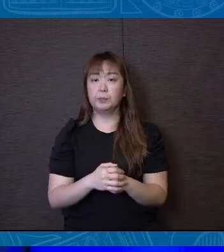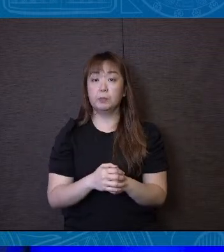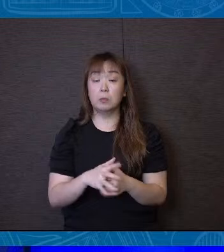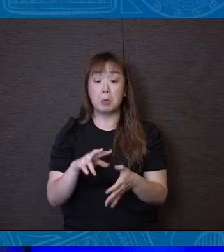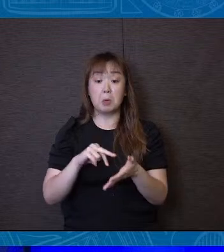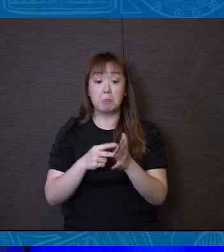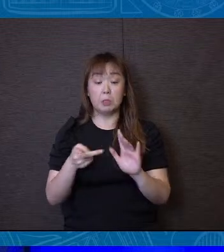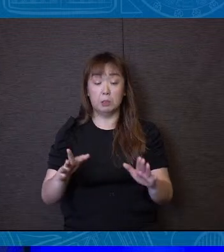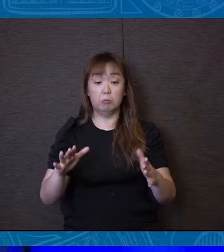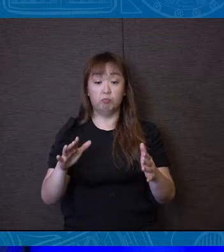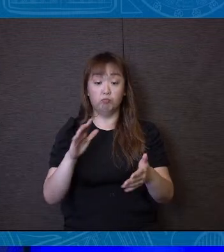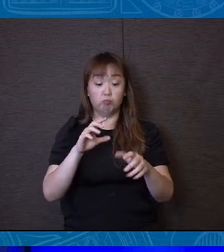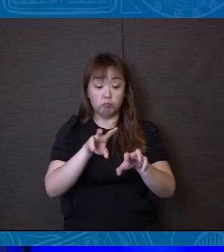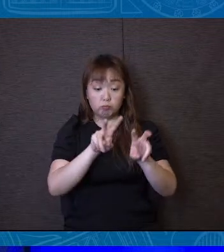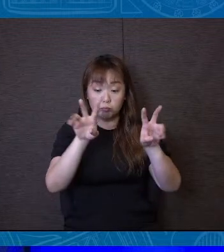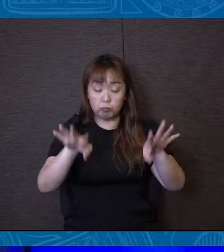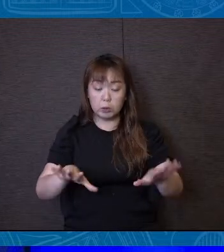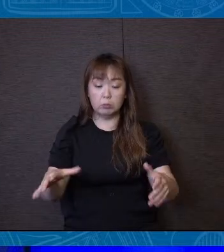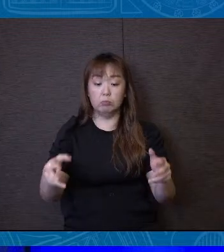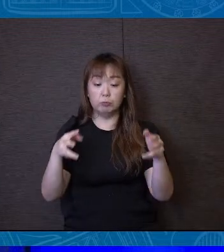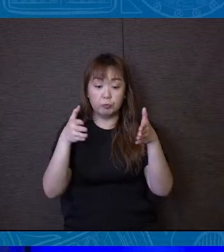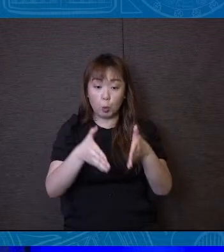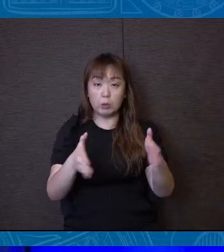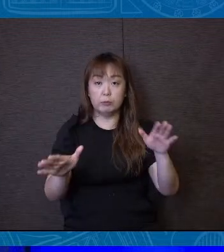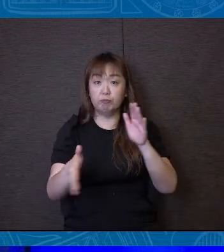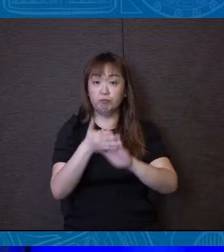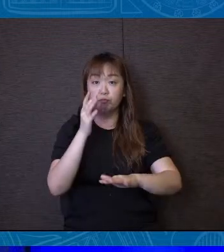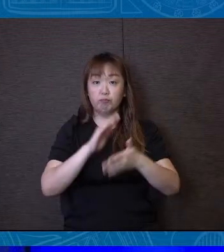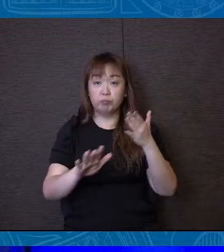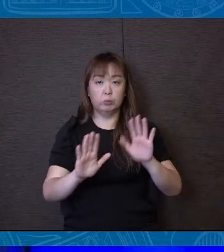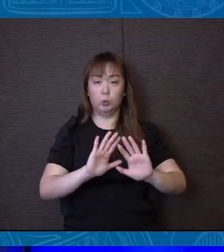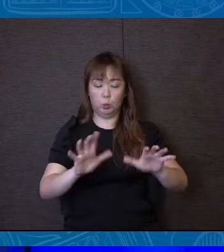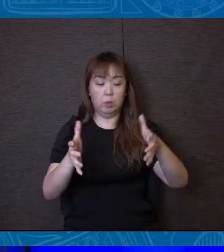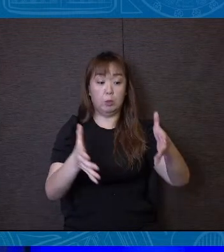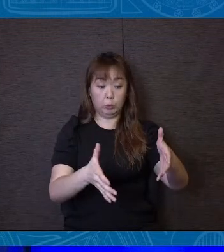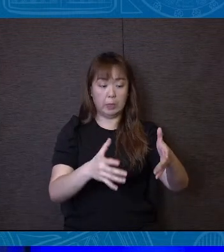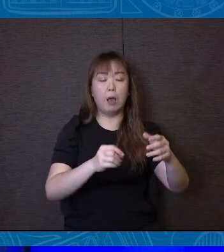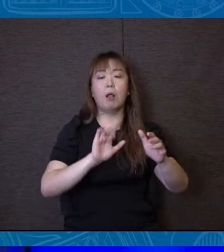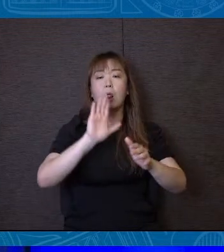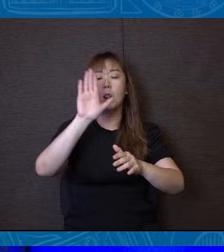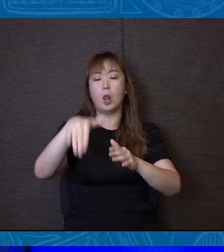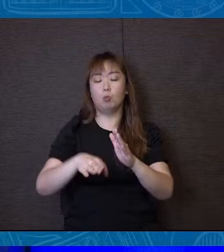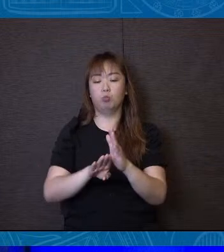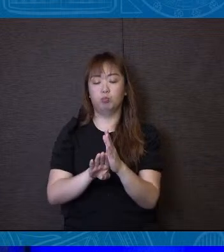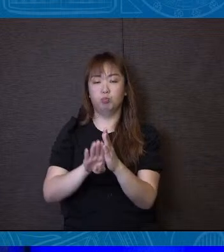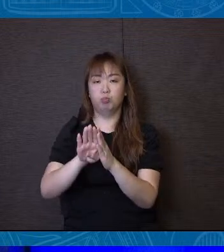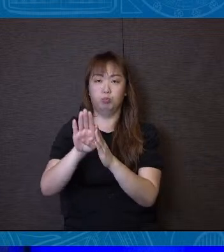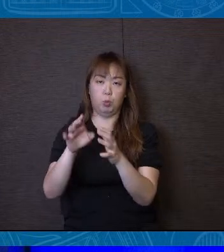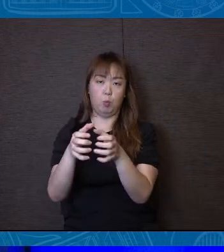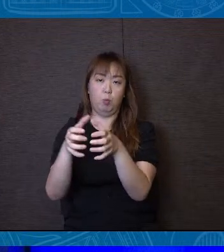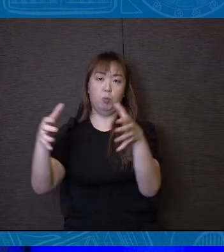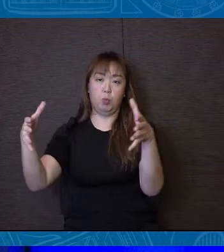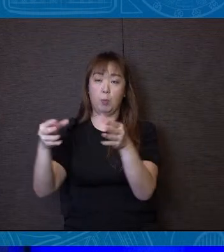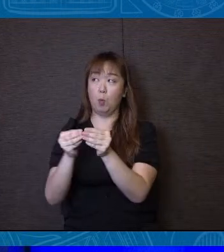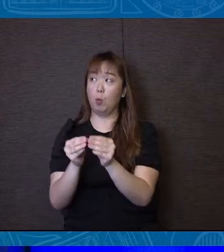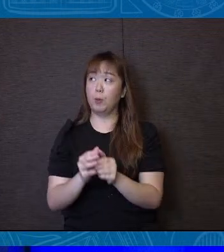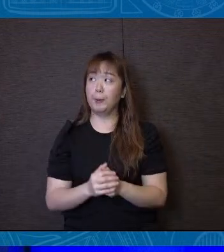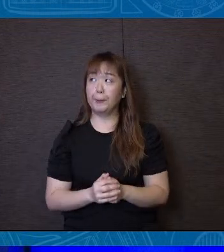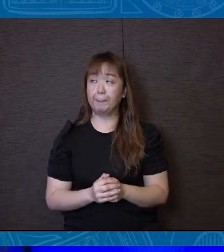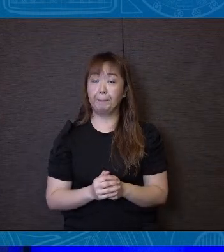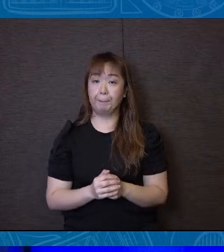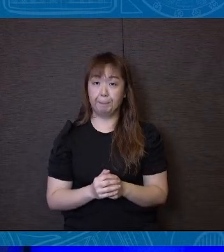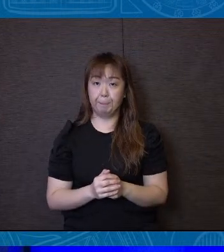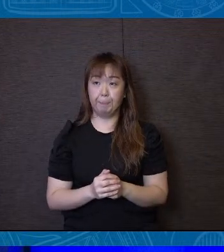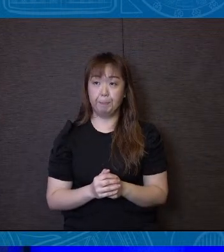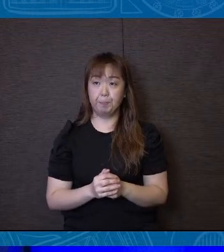will stop here, but these are the first cohorts of the countries that we are going to assist. So how we are going assisting? So